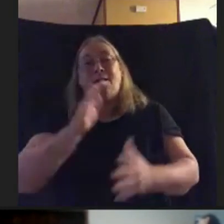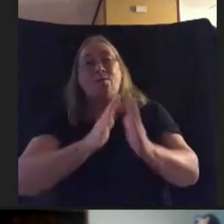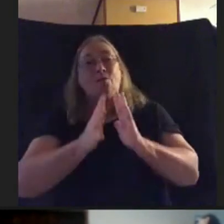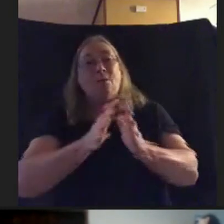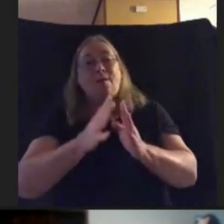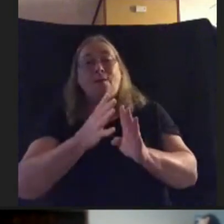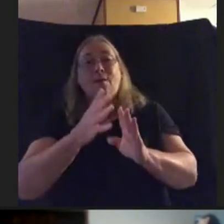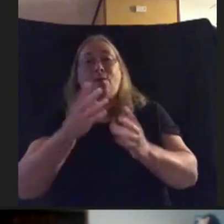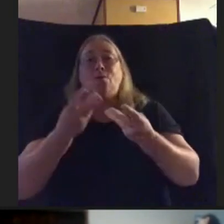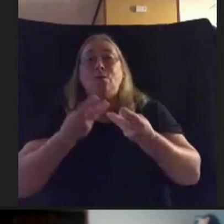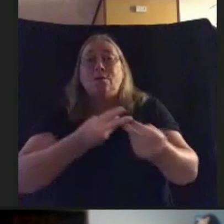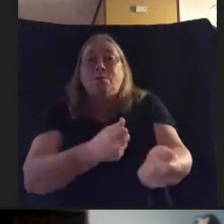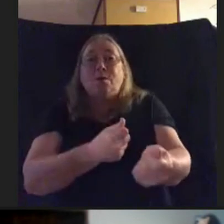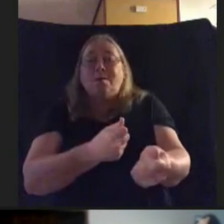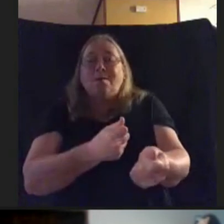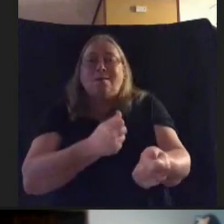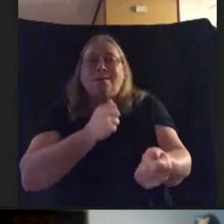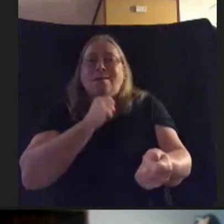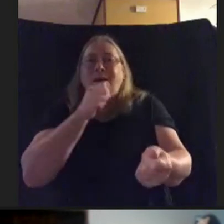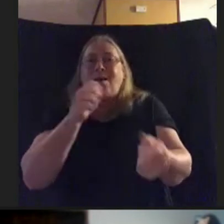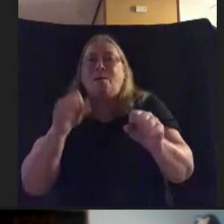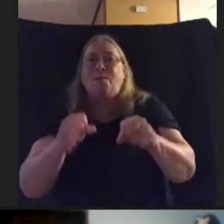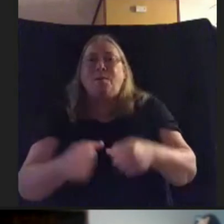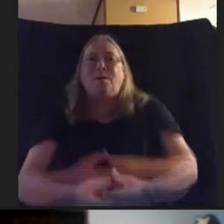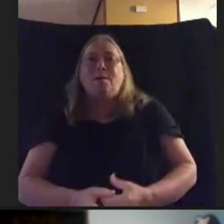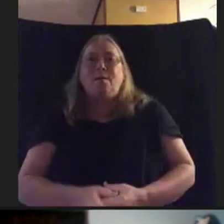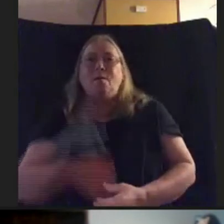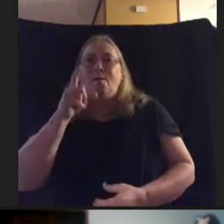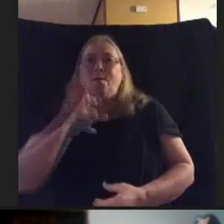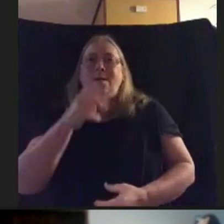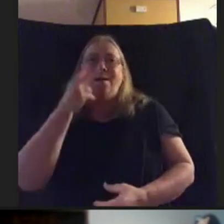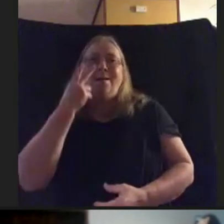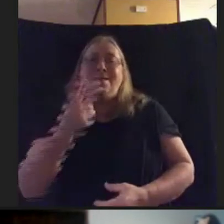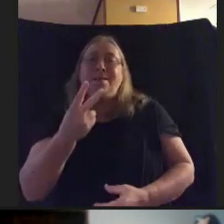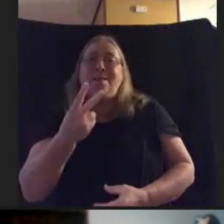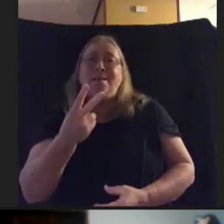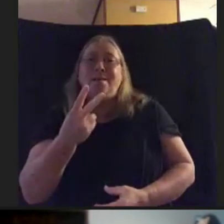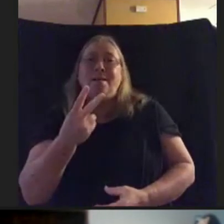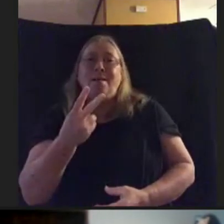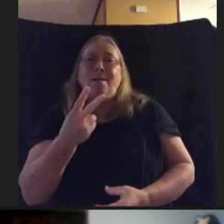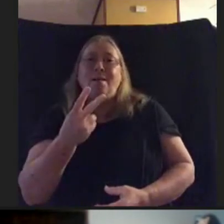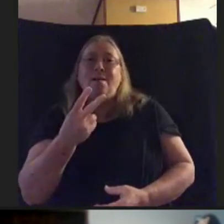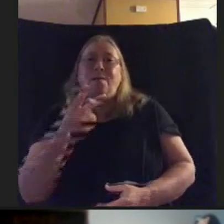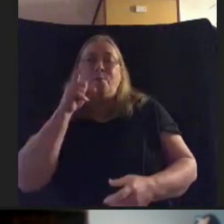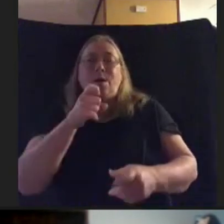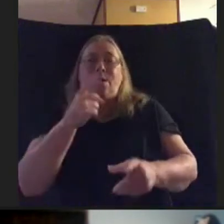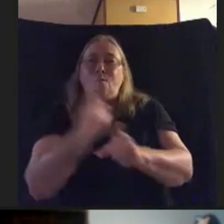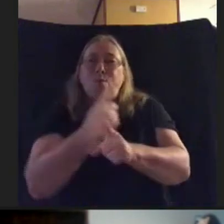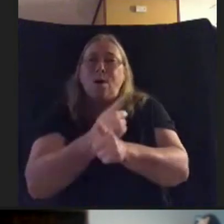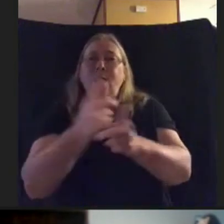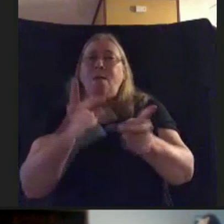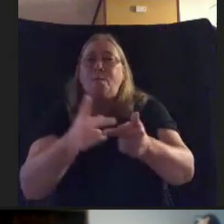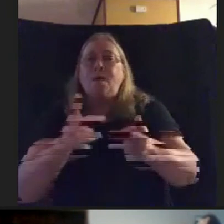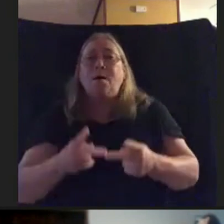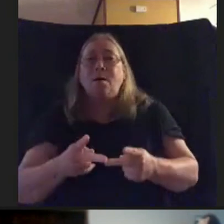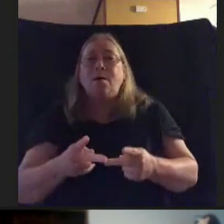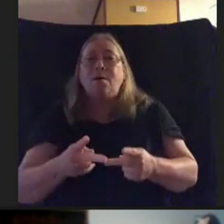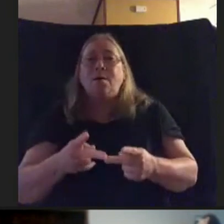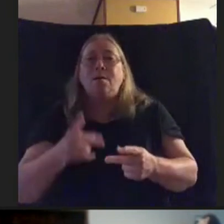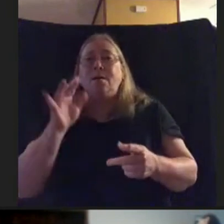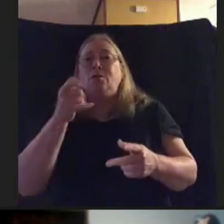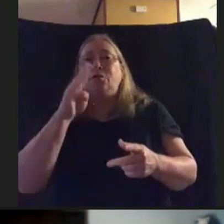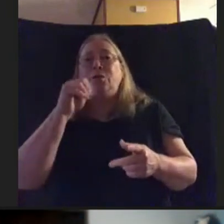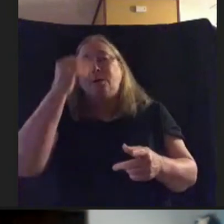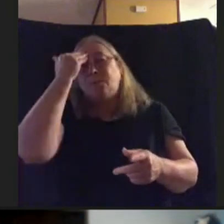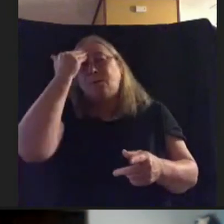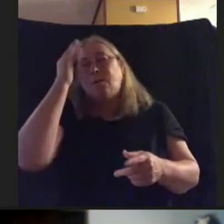I think if you really look at the logistics of it, you got to have the right place. And Jim knows this inside and